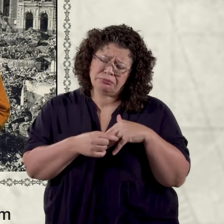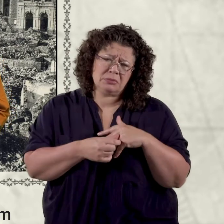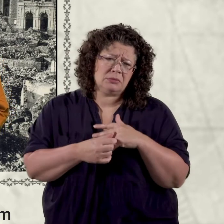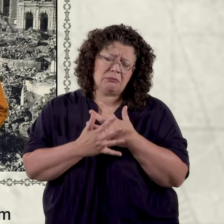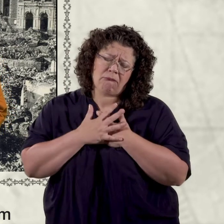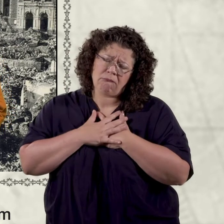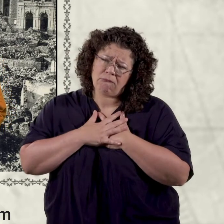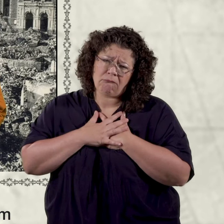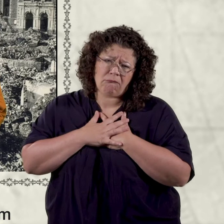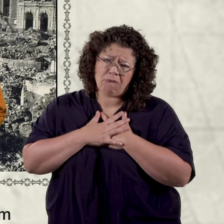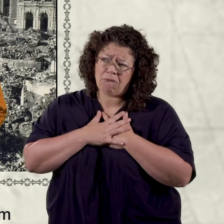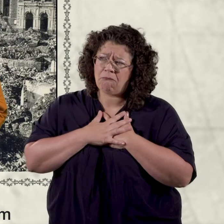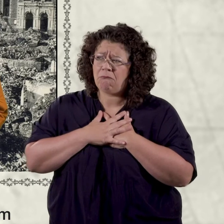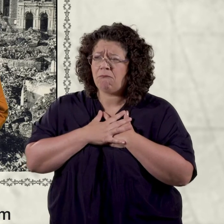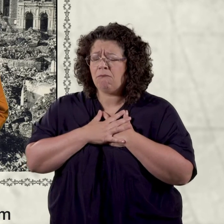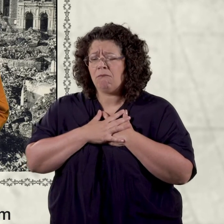And I miss him terribly.